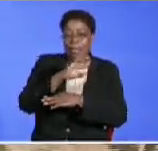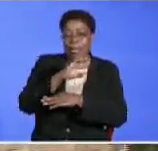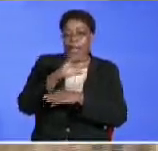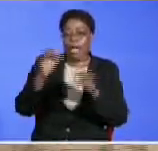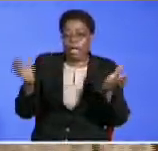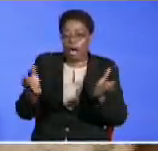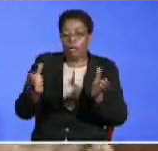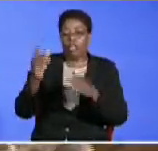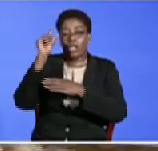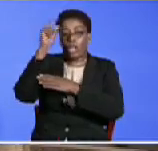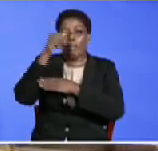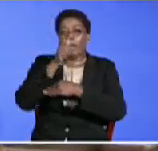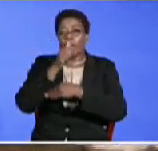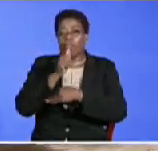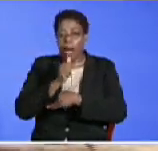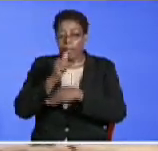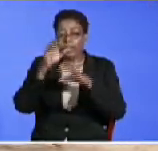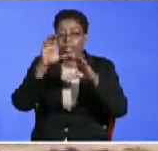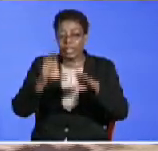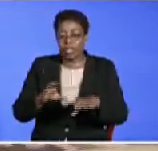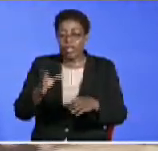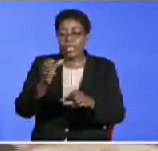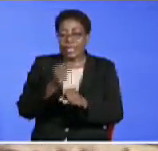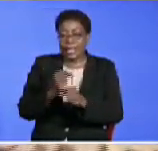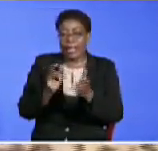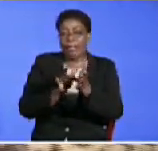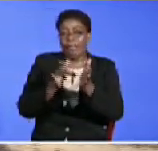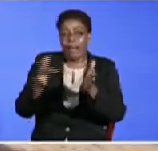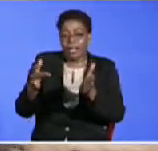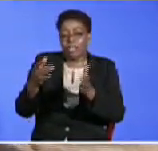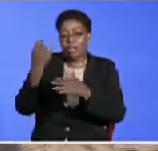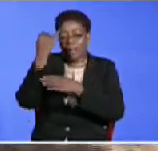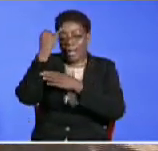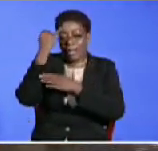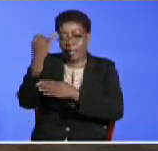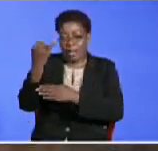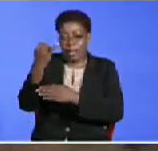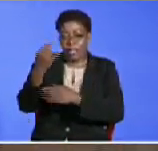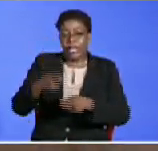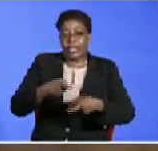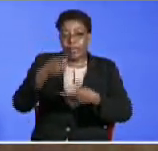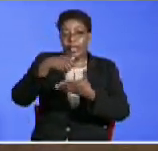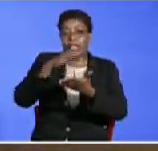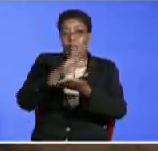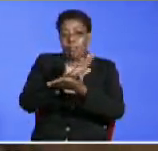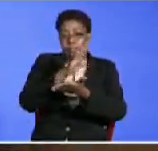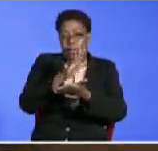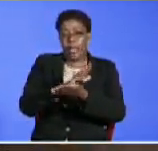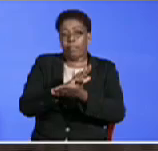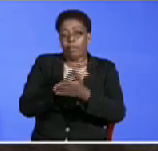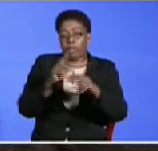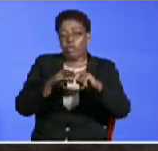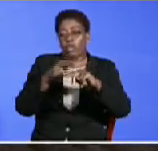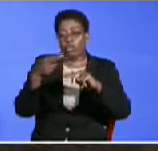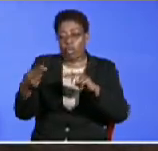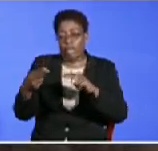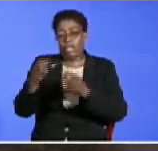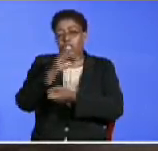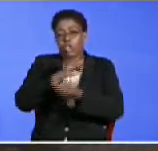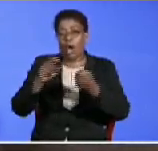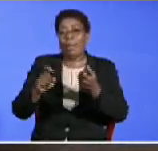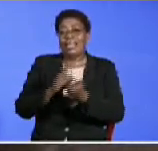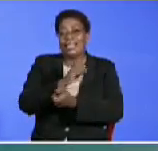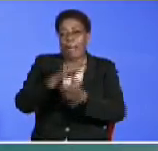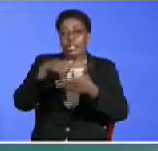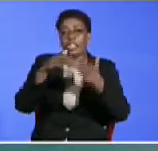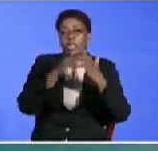the government and private citizens to take advantage of suggestions listed in the paper to minimize potential storm damage to